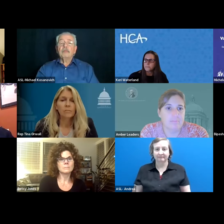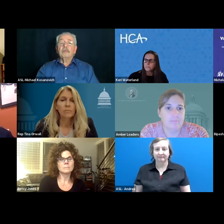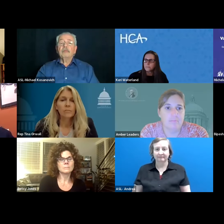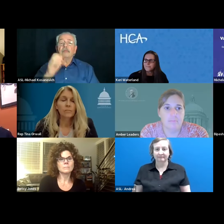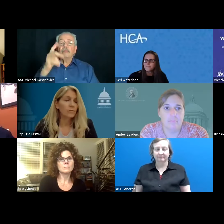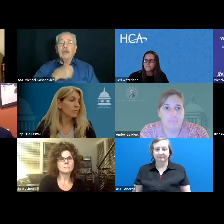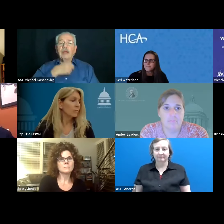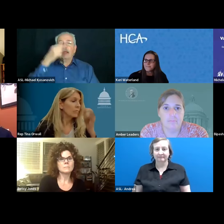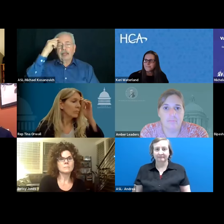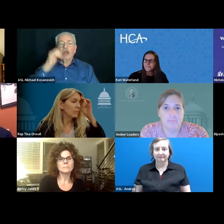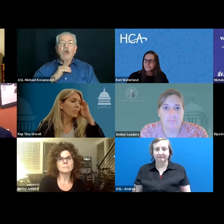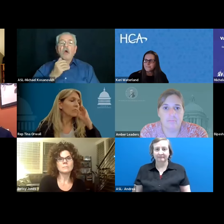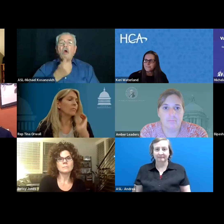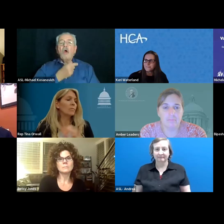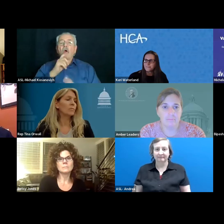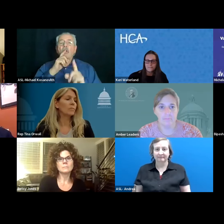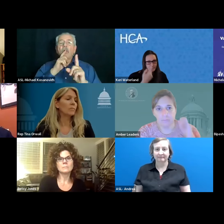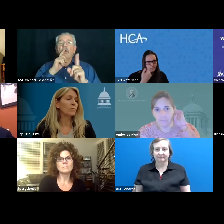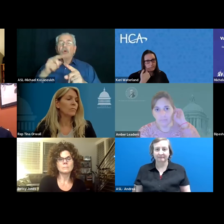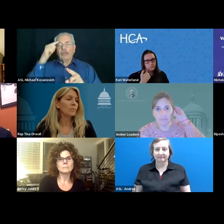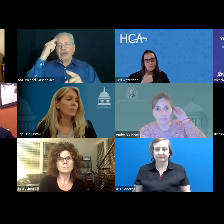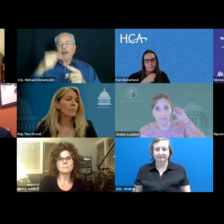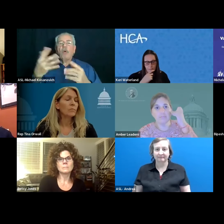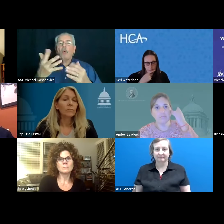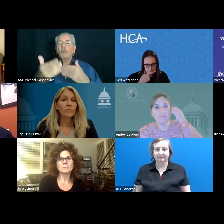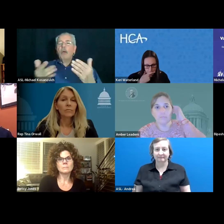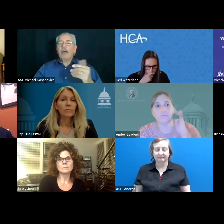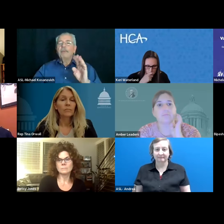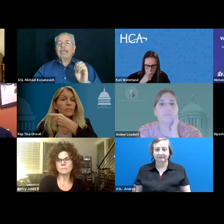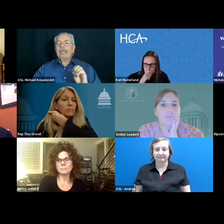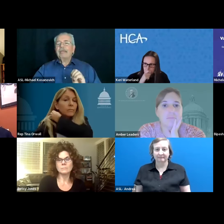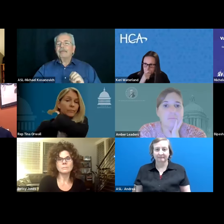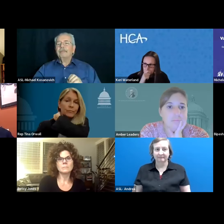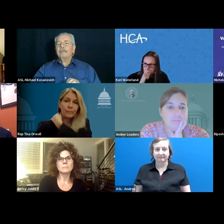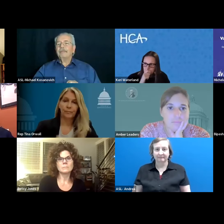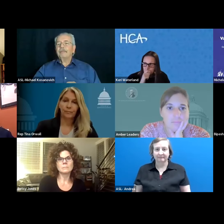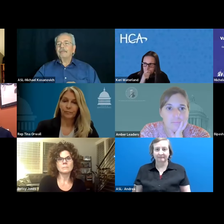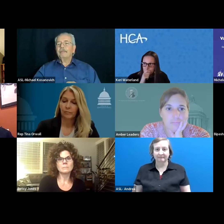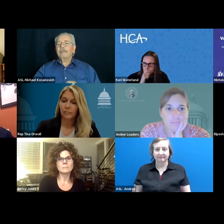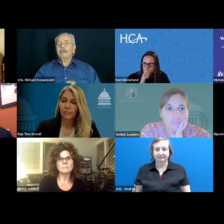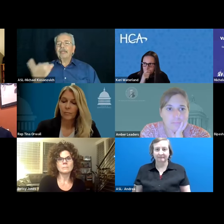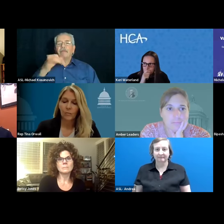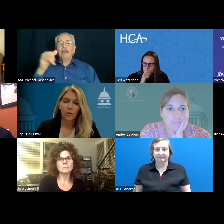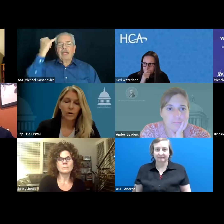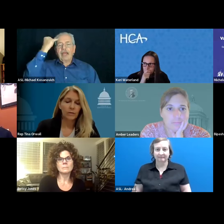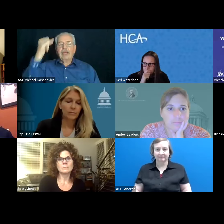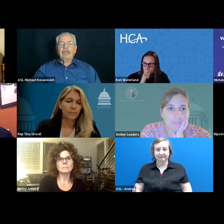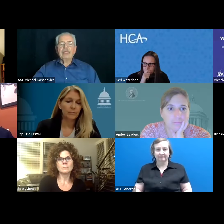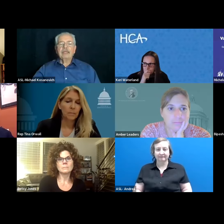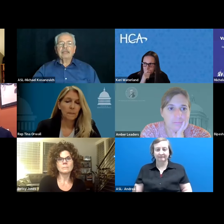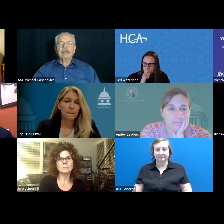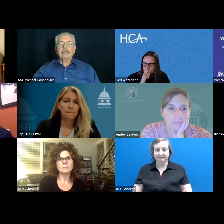Okay, so I think our orders for here are to think about what that process might look like and get in touch with Amber if you have any ideas. We'll make a plan